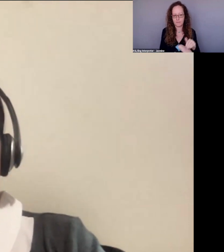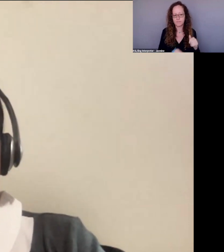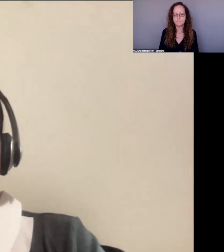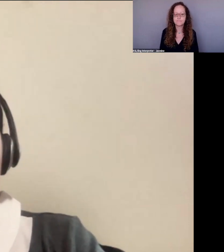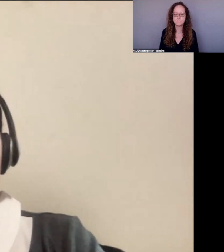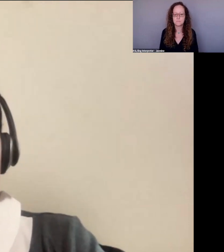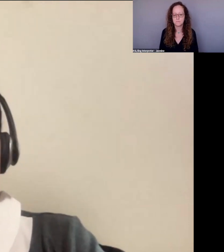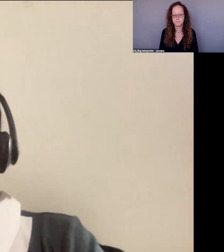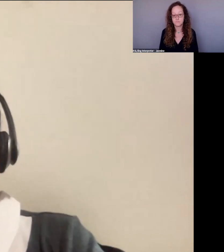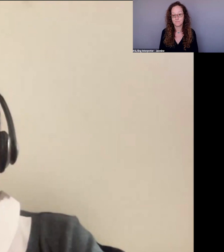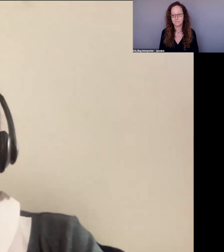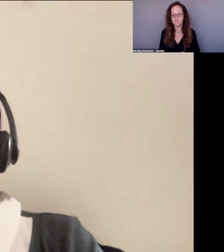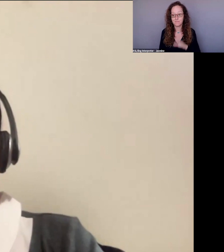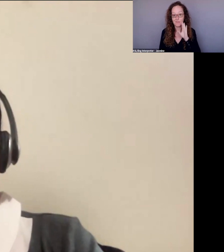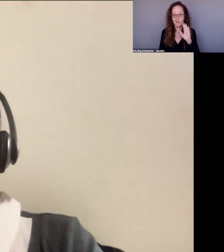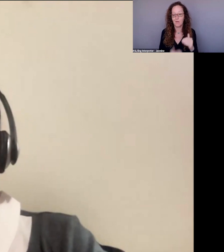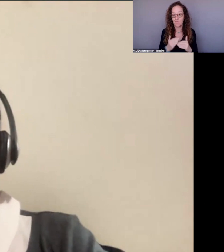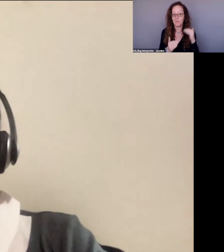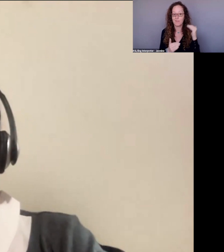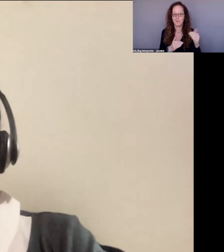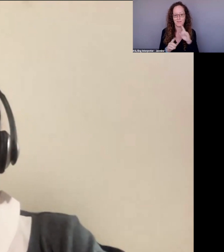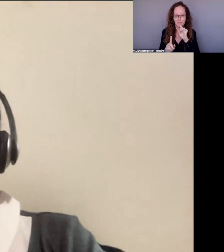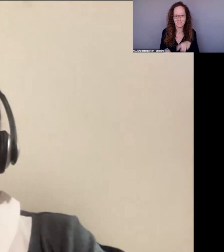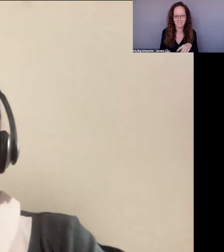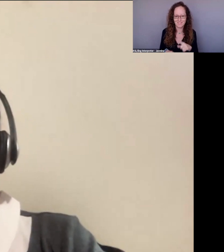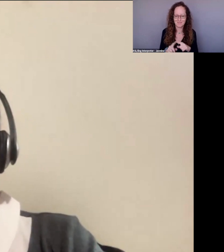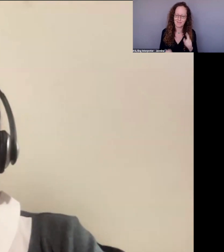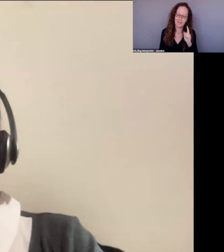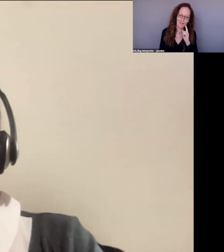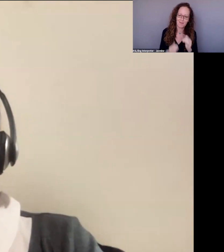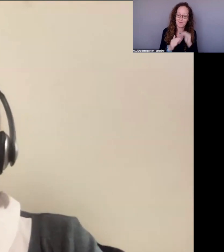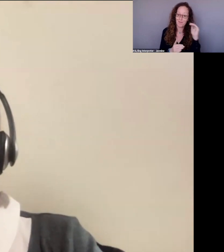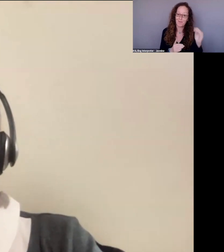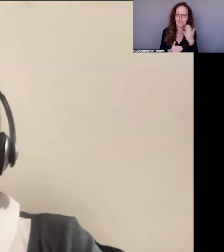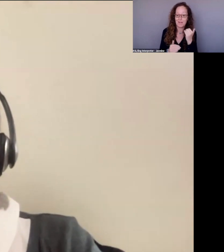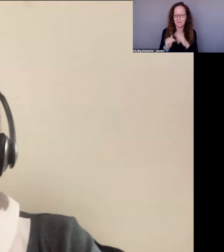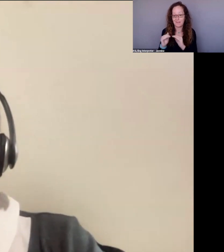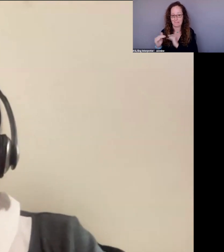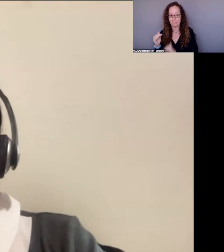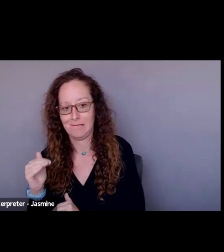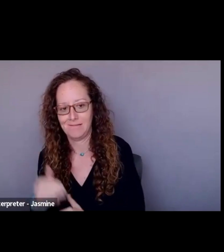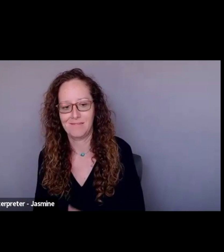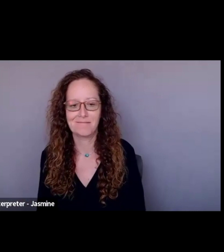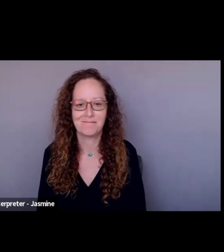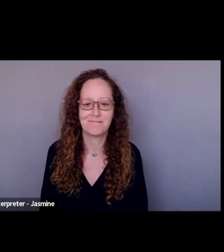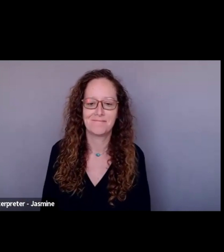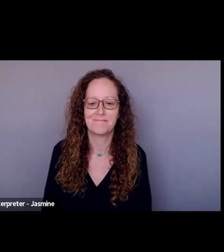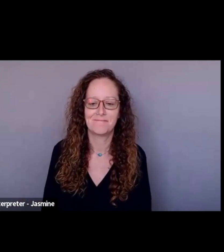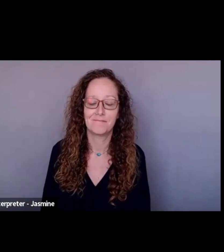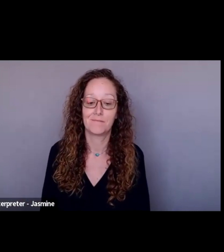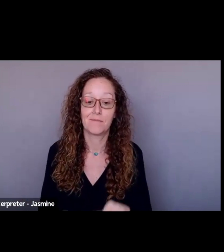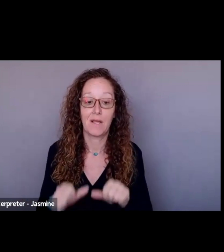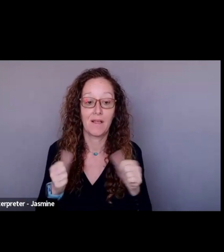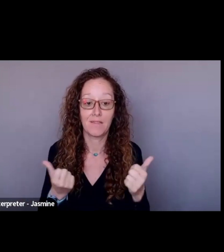I know I over answered that question, but I figure over is better than under. Any